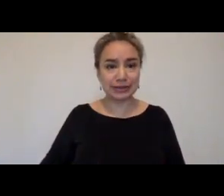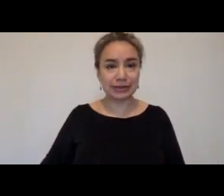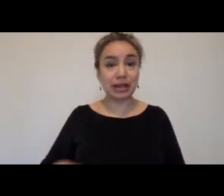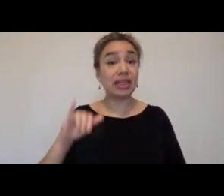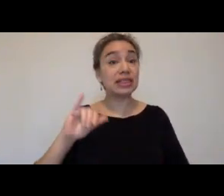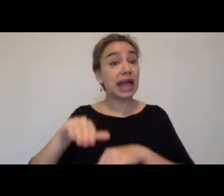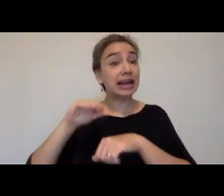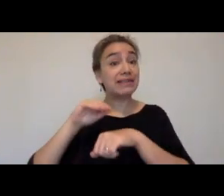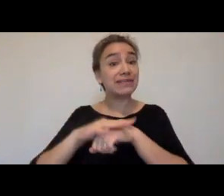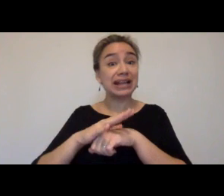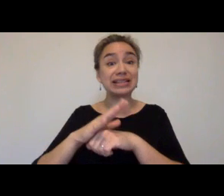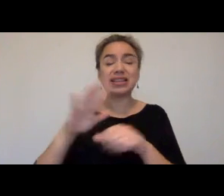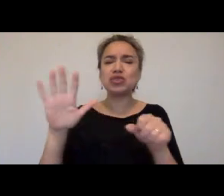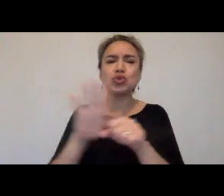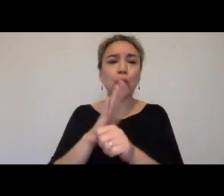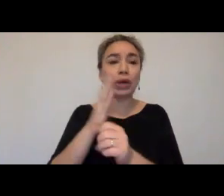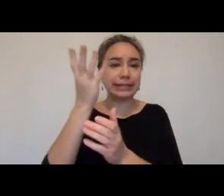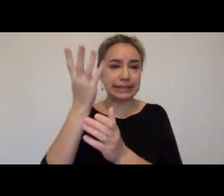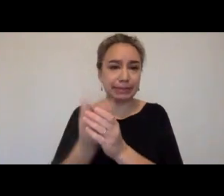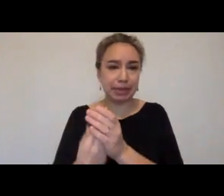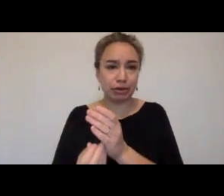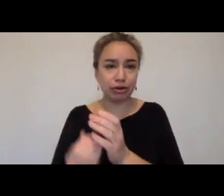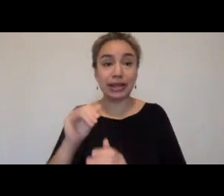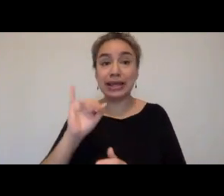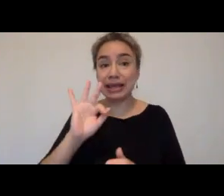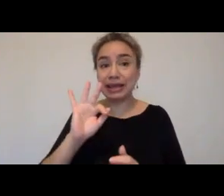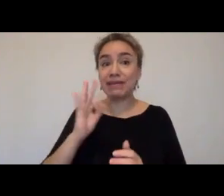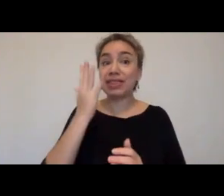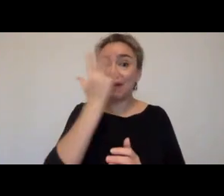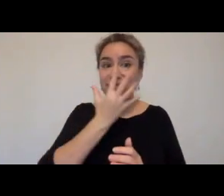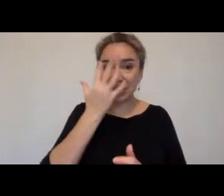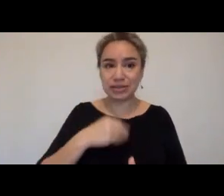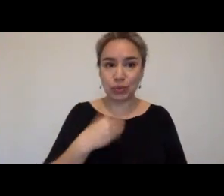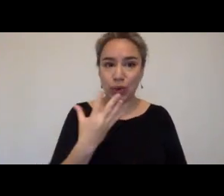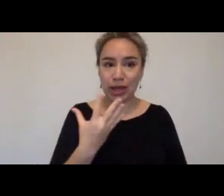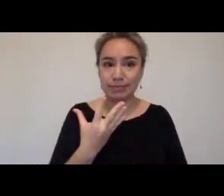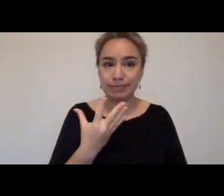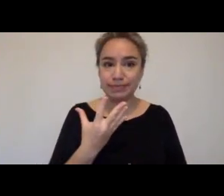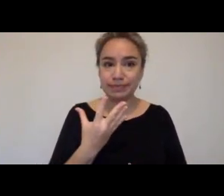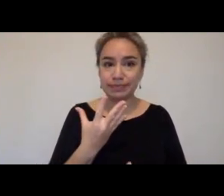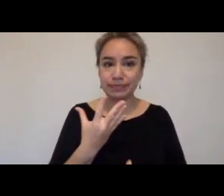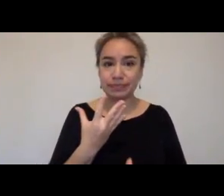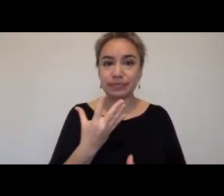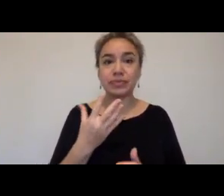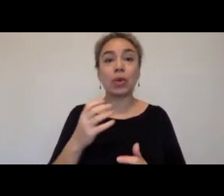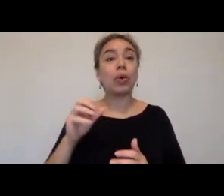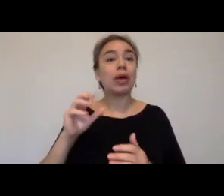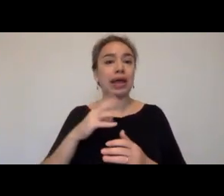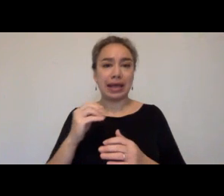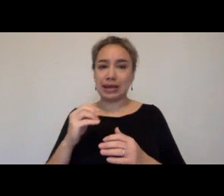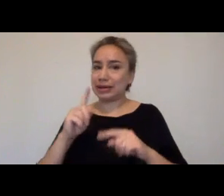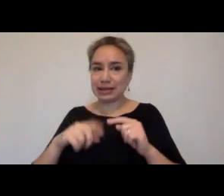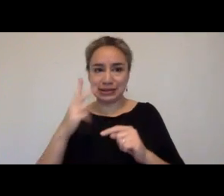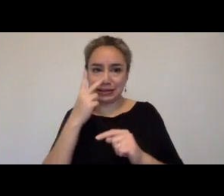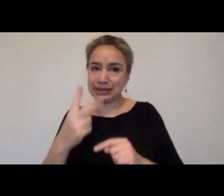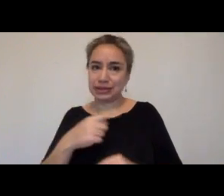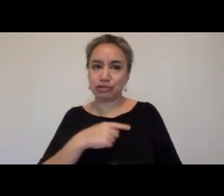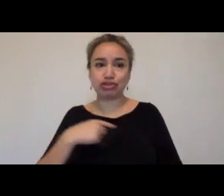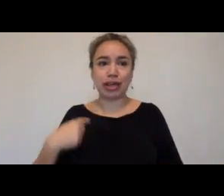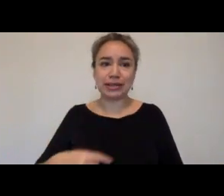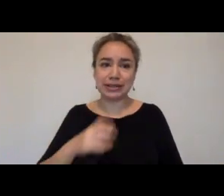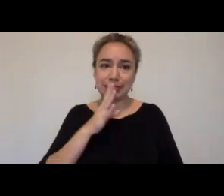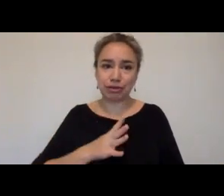completely goes away if it's white speakers and when the Chinese faces are hidden. So this is a really